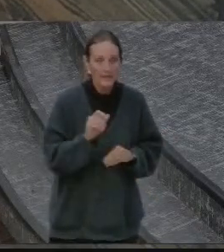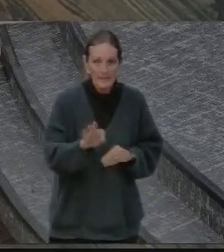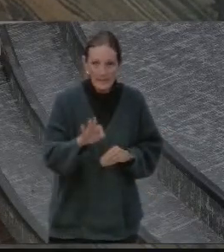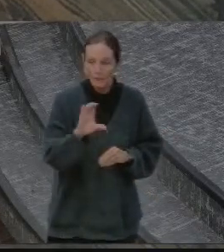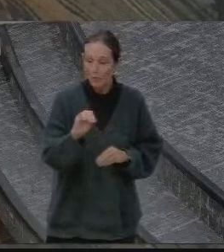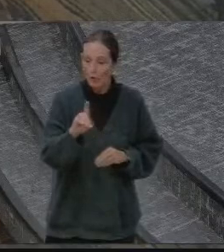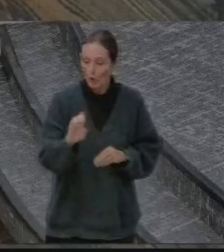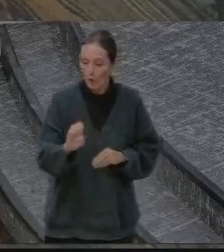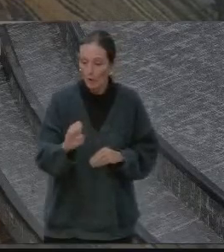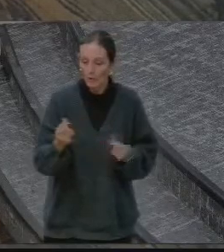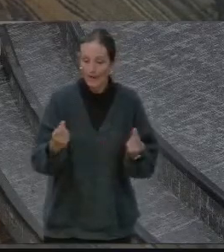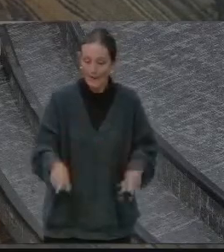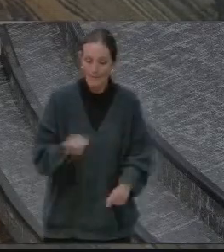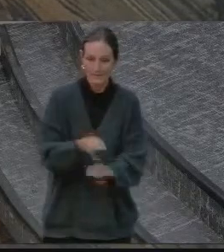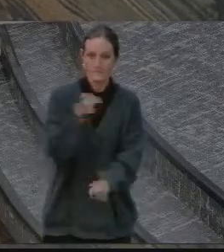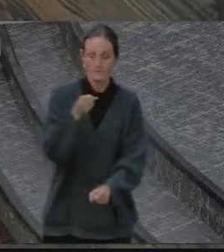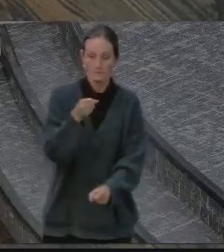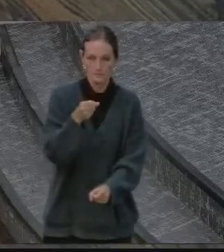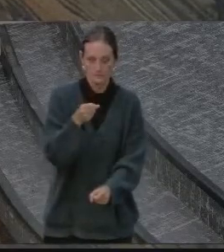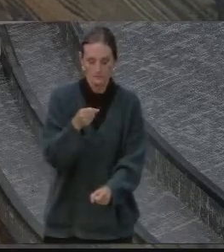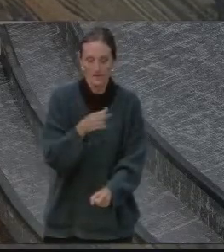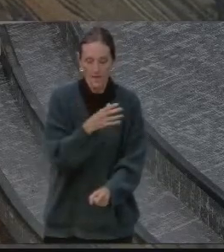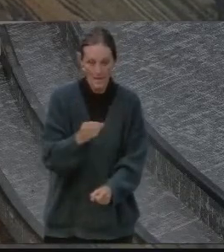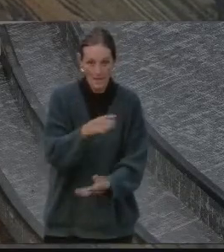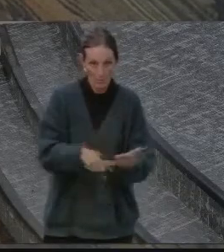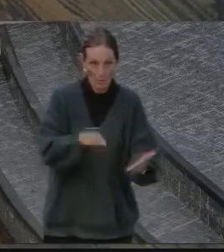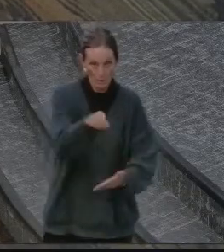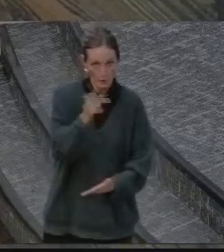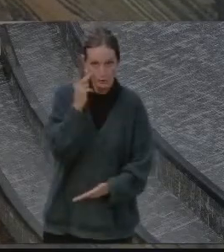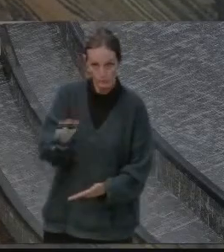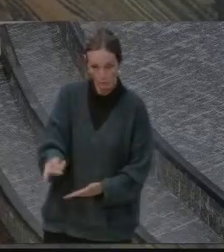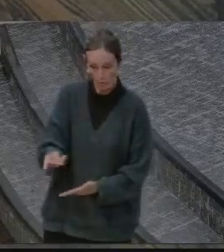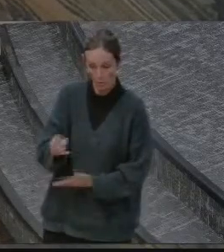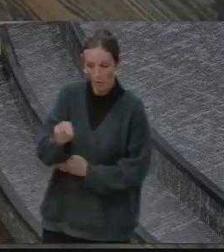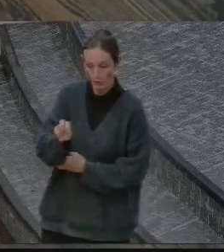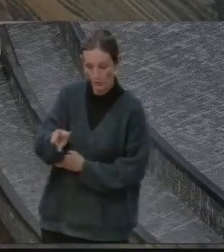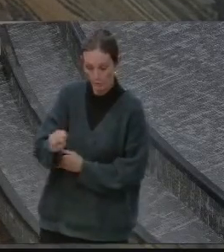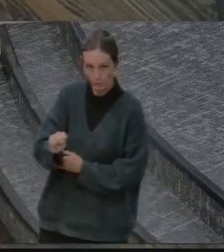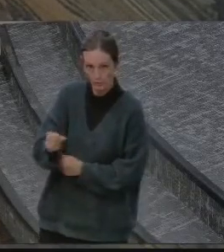out, and what you saw on the news in Texas,